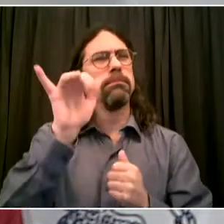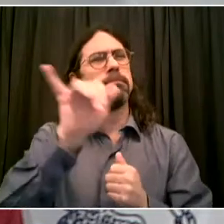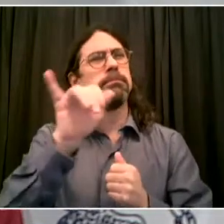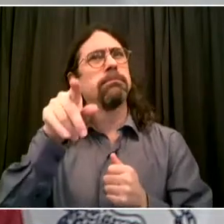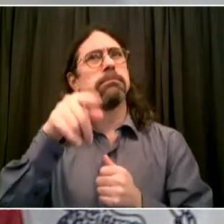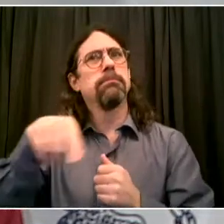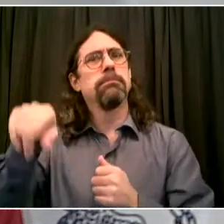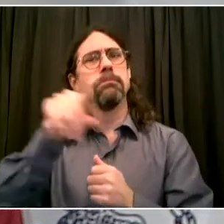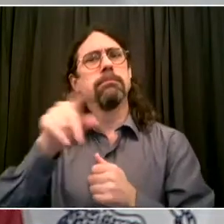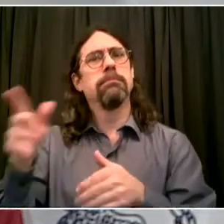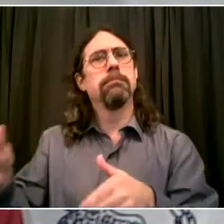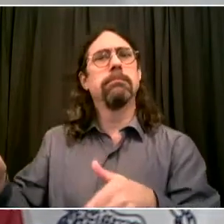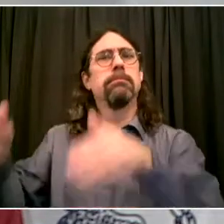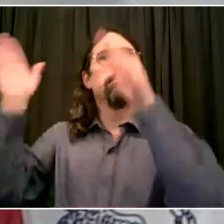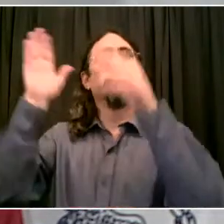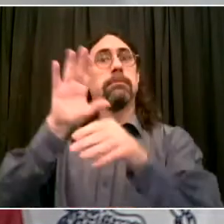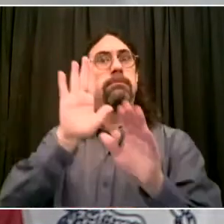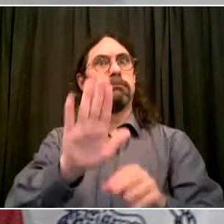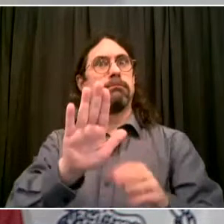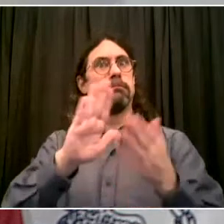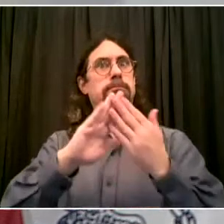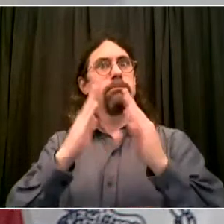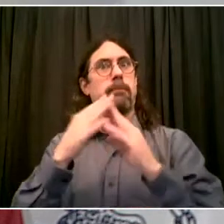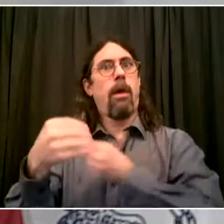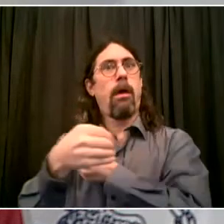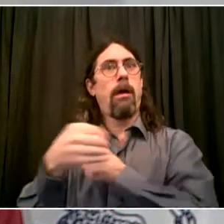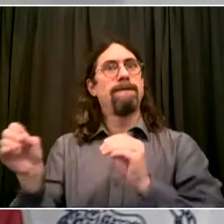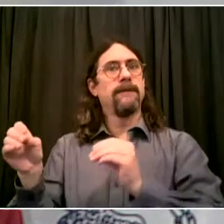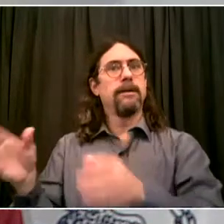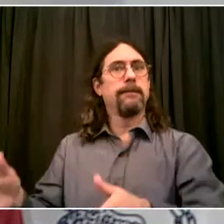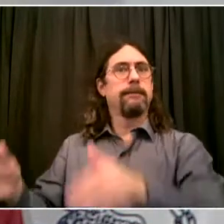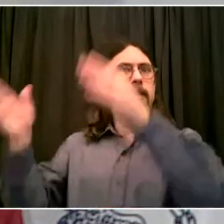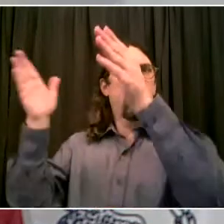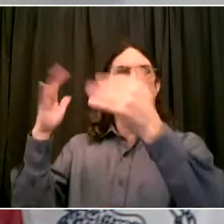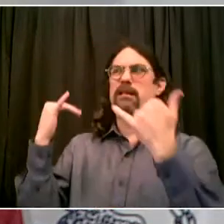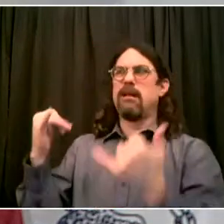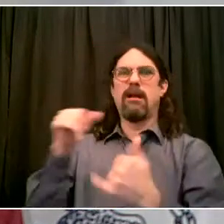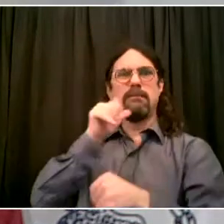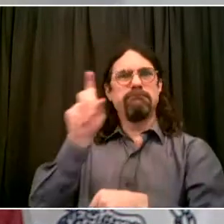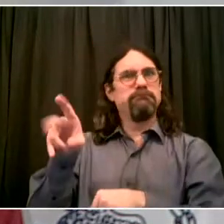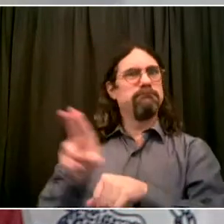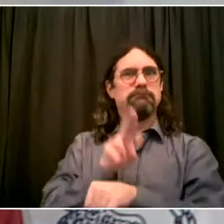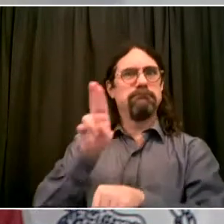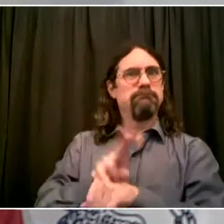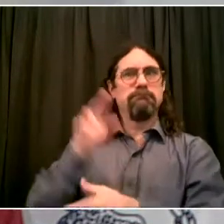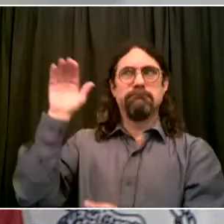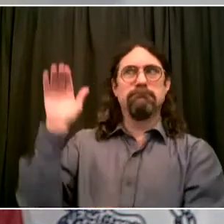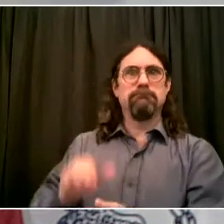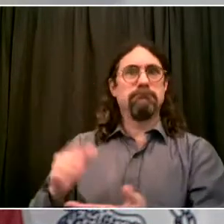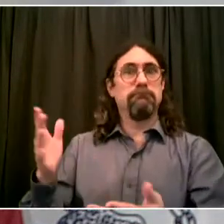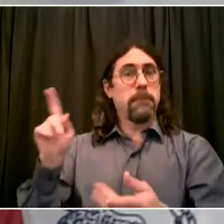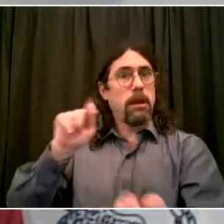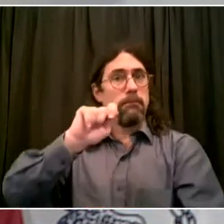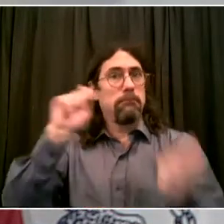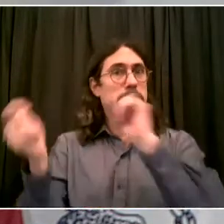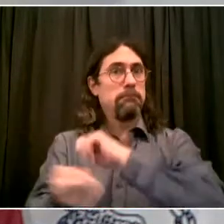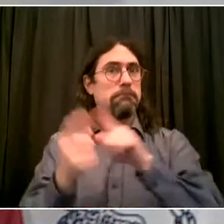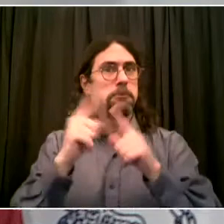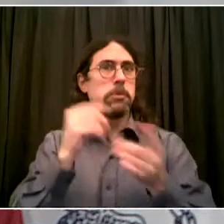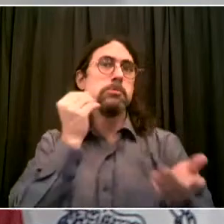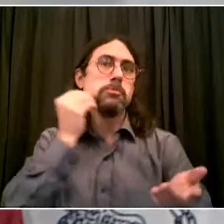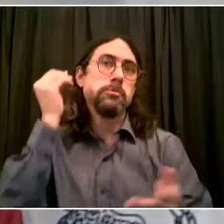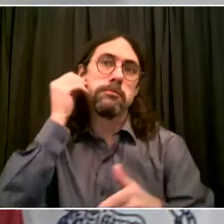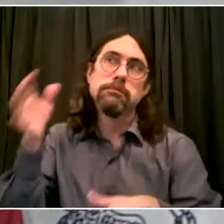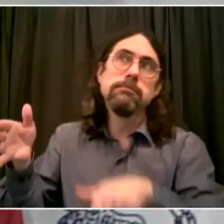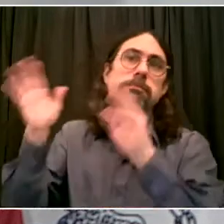this to you, Ariana. First of all, the immediate issue of making sure if someone needs to safely separate, they can